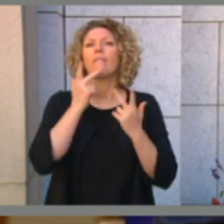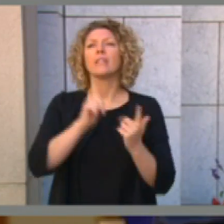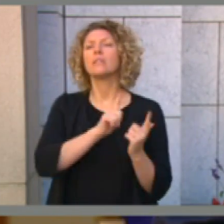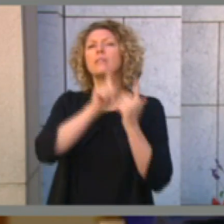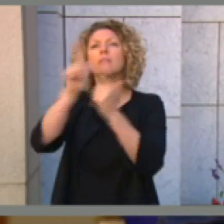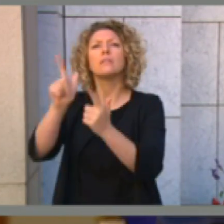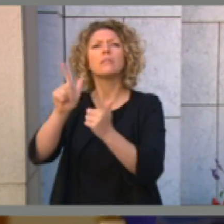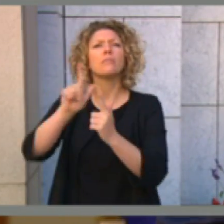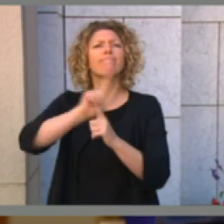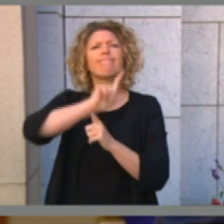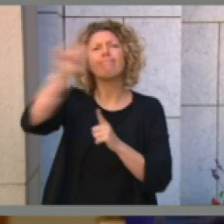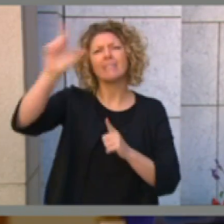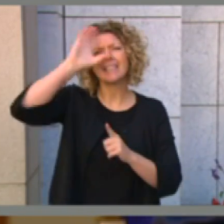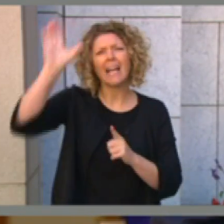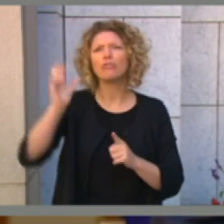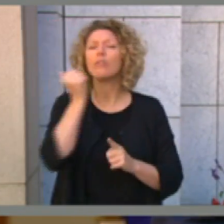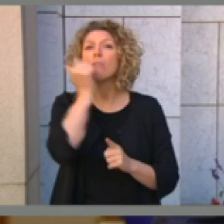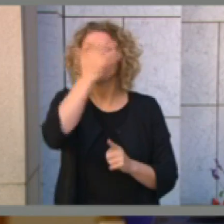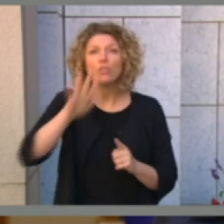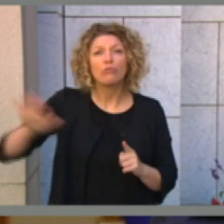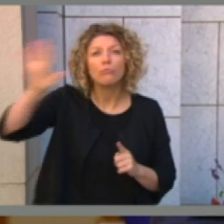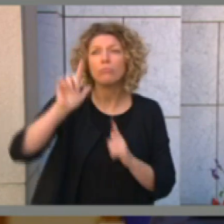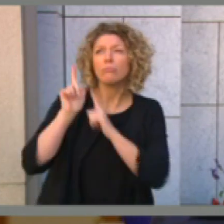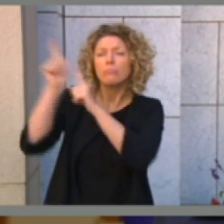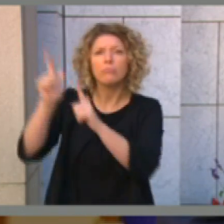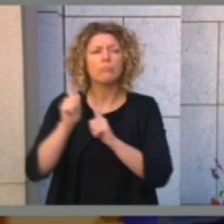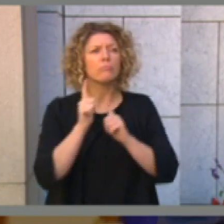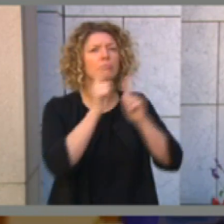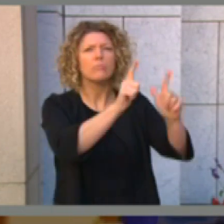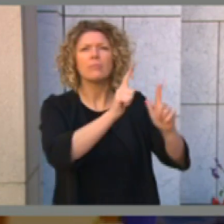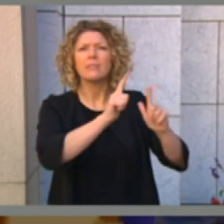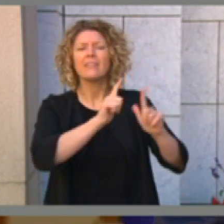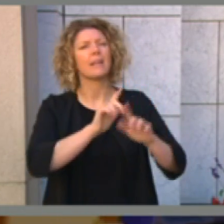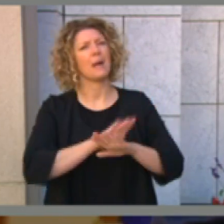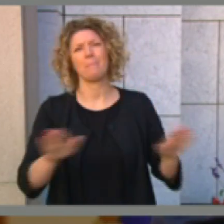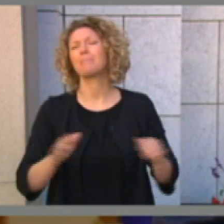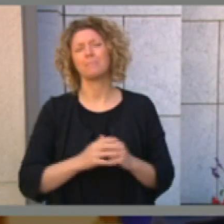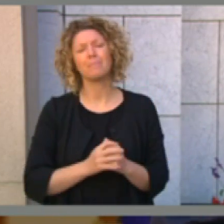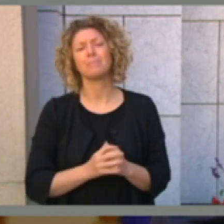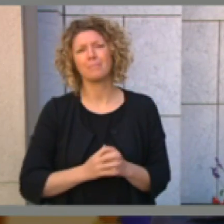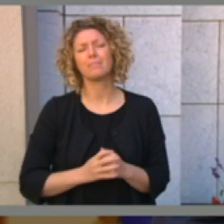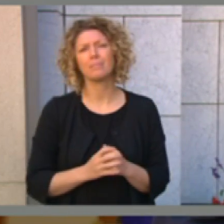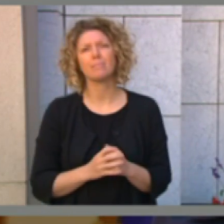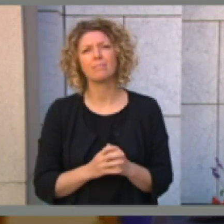Indigenous communities or remote parts of the country. And there are other parts of the country that are similarly sensitive. Now, we are working on a